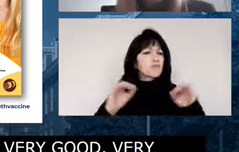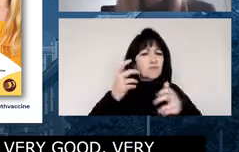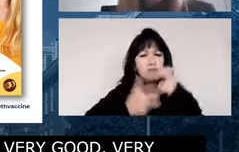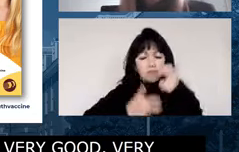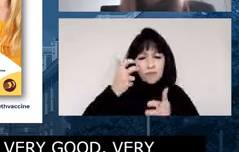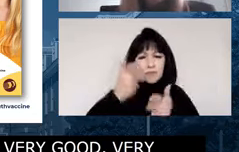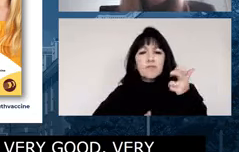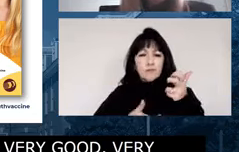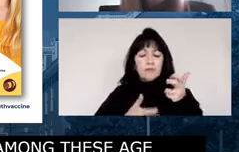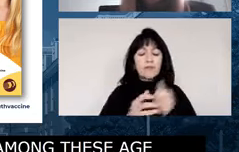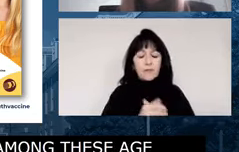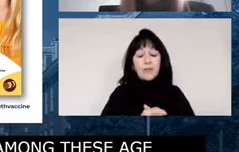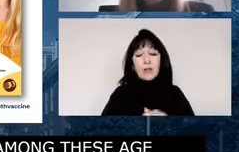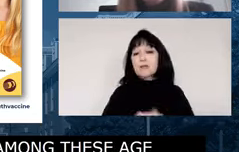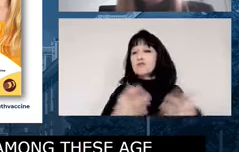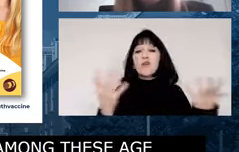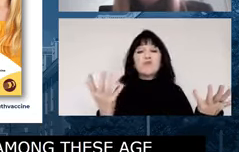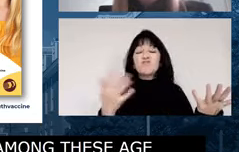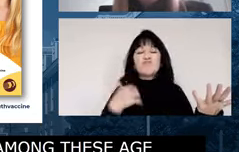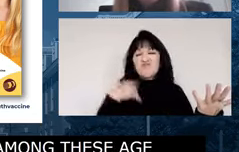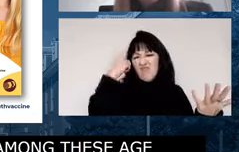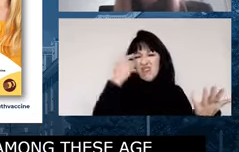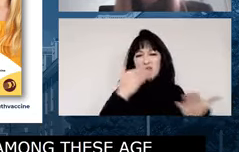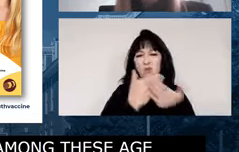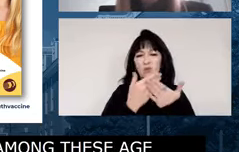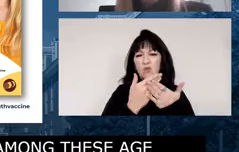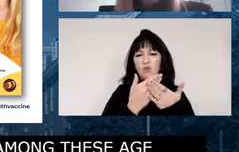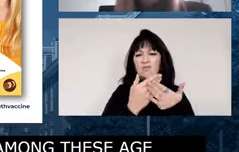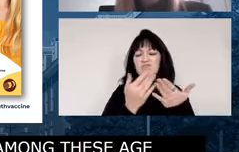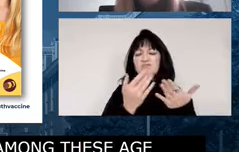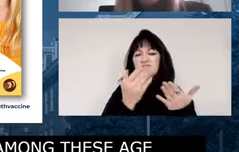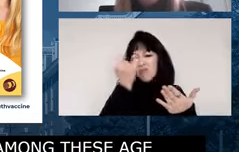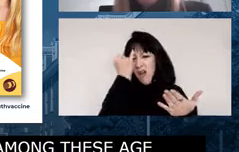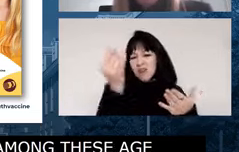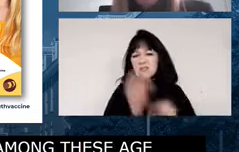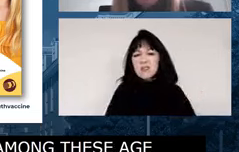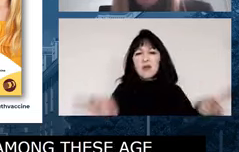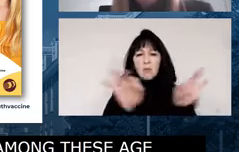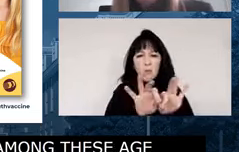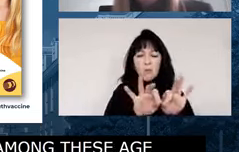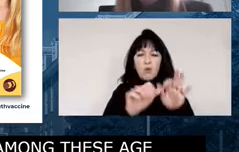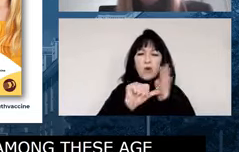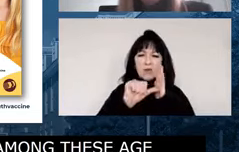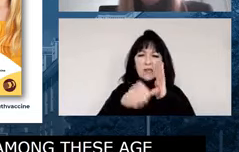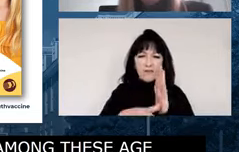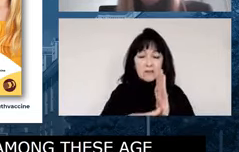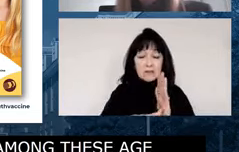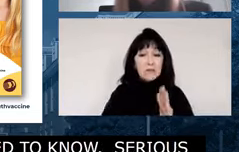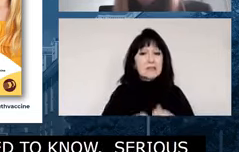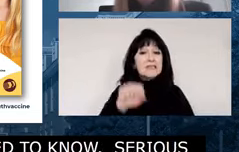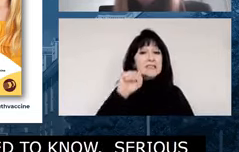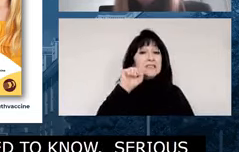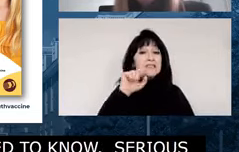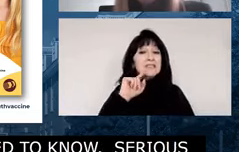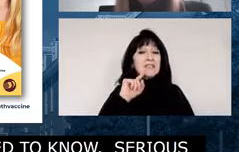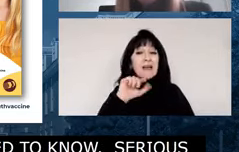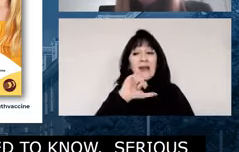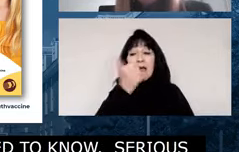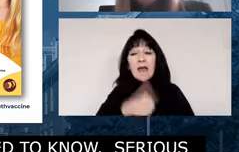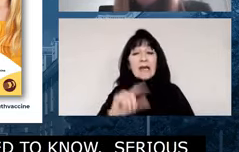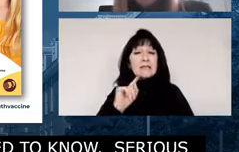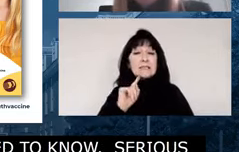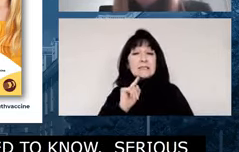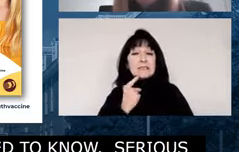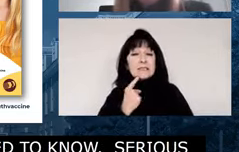So here's what you need to know. Serious side effects have been extremely rare. And although that there has been some